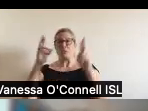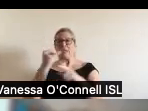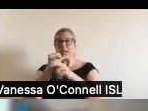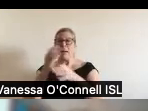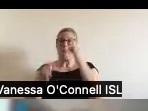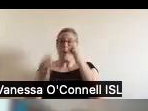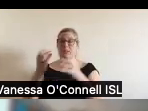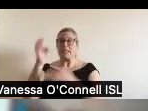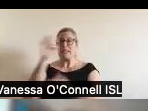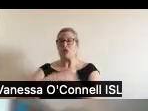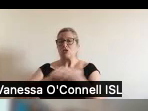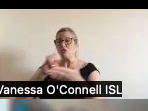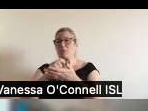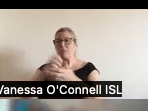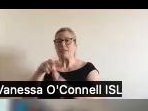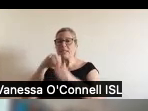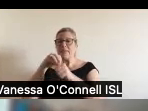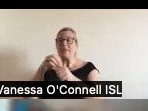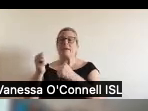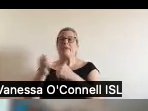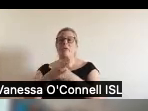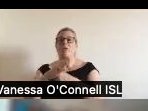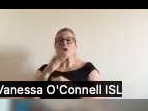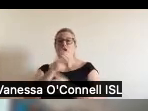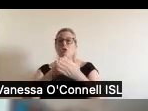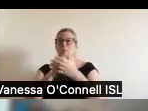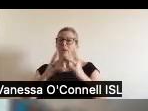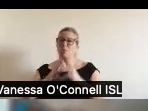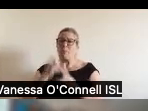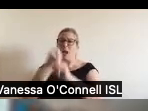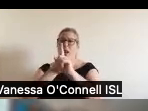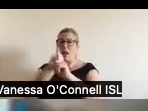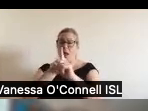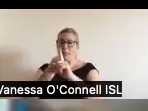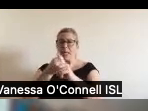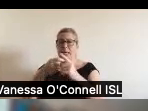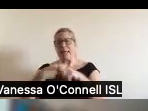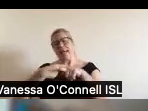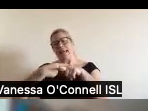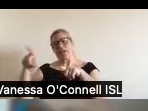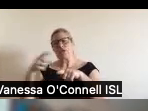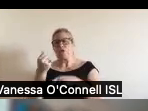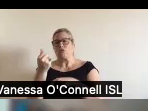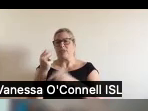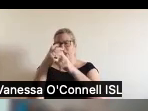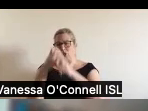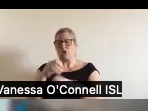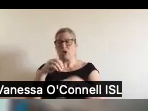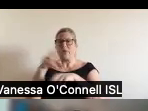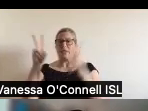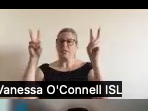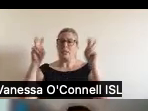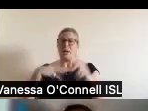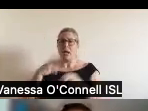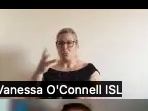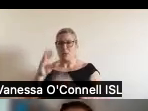Europe, specifically because the European Women's Lobby has issued a recent study on this topic, which I will